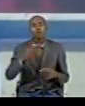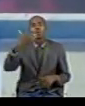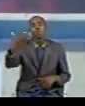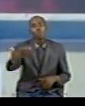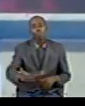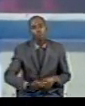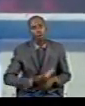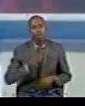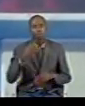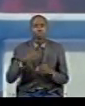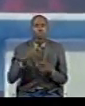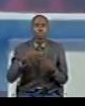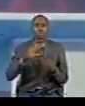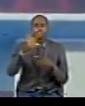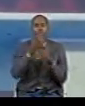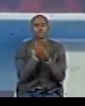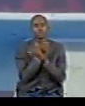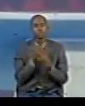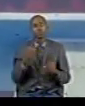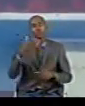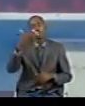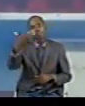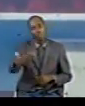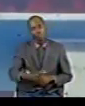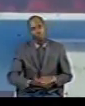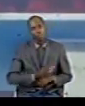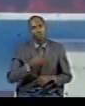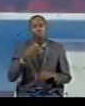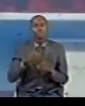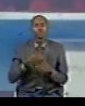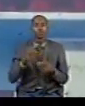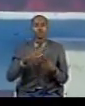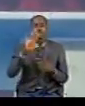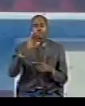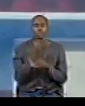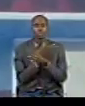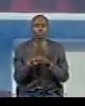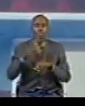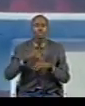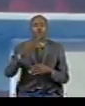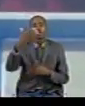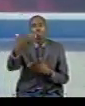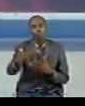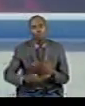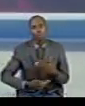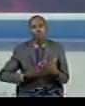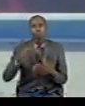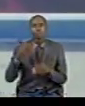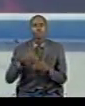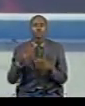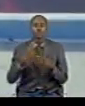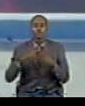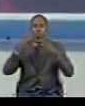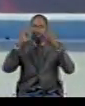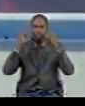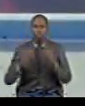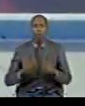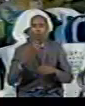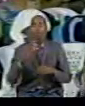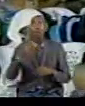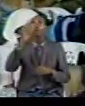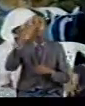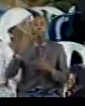redemption. Welcome into your freedom. Welcome into the power of God tonight in